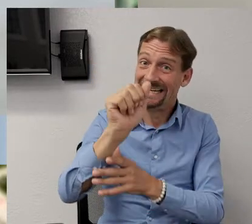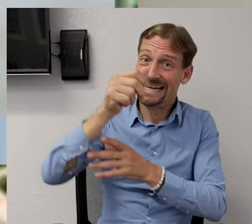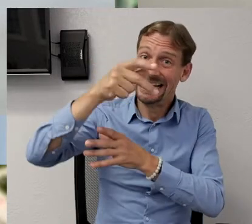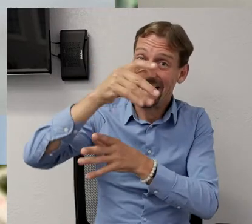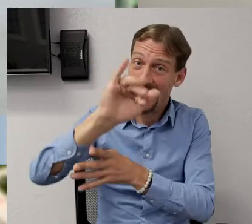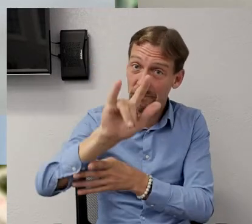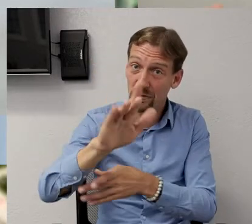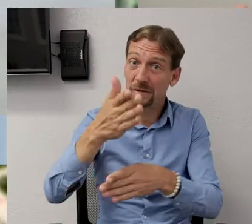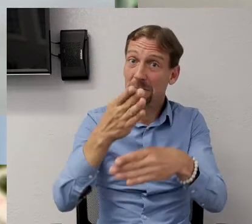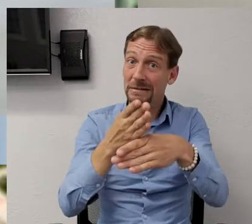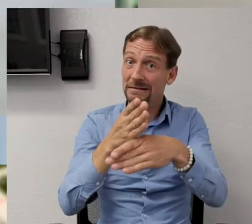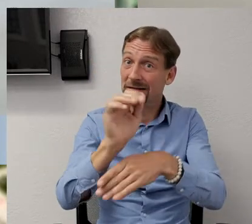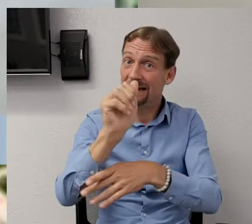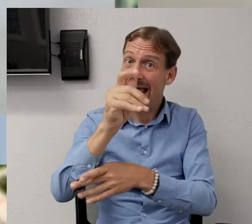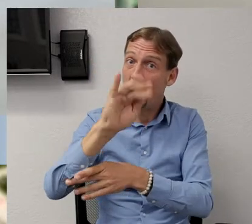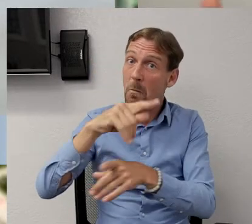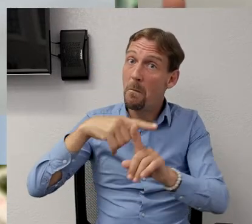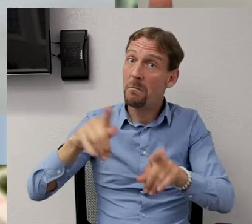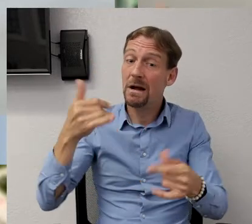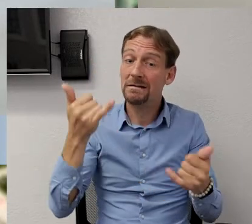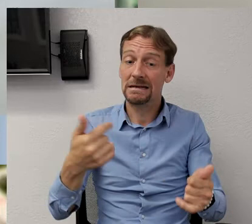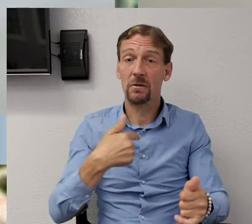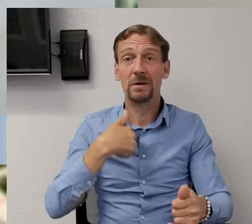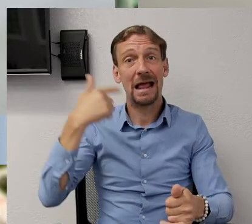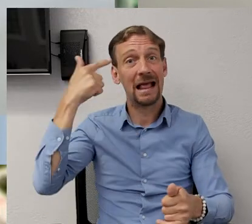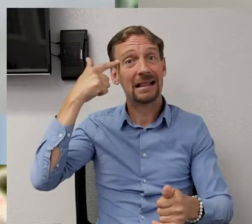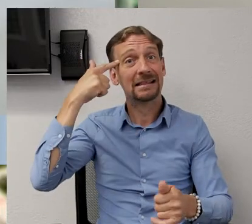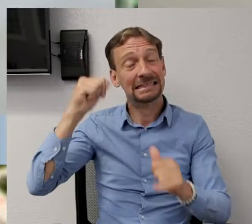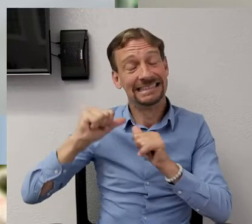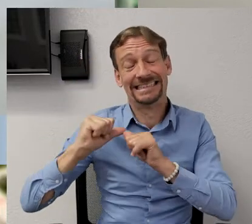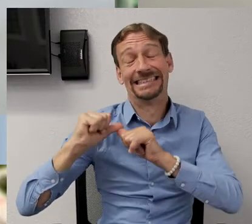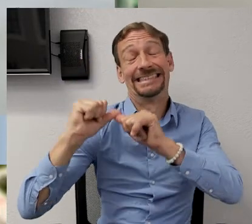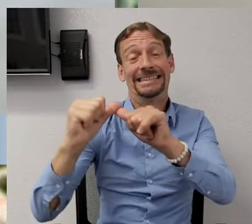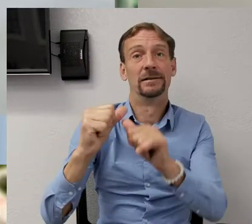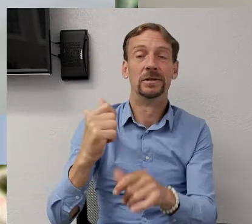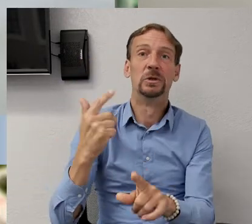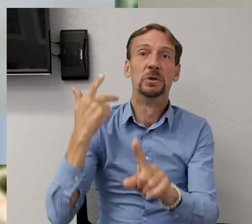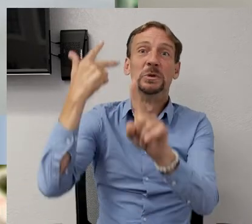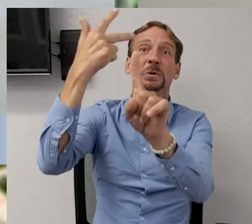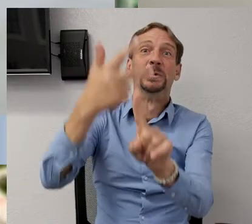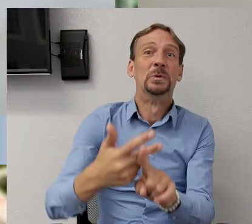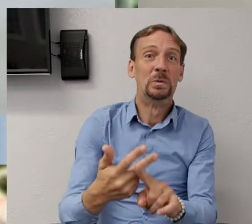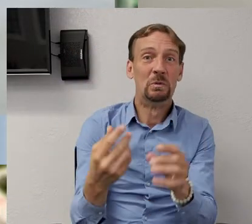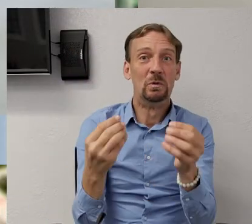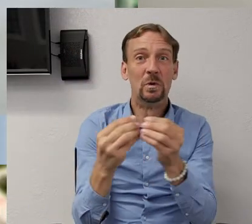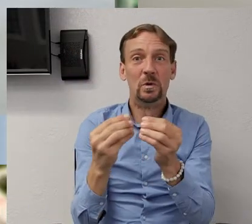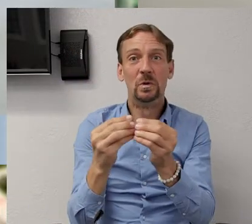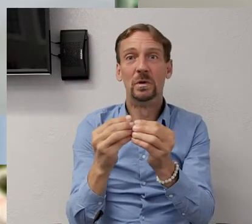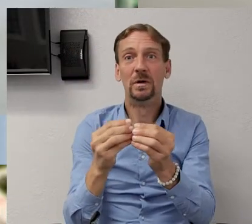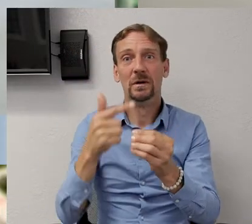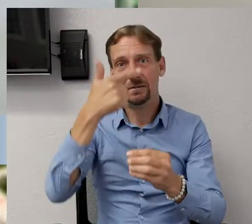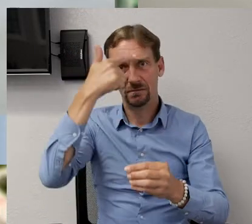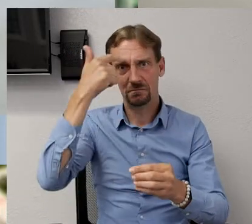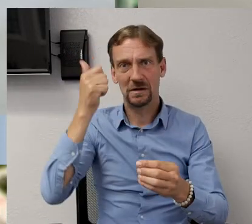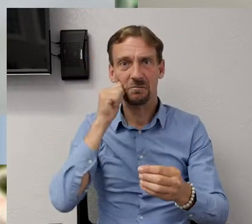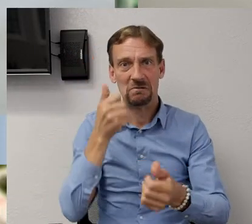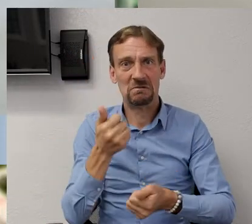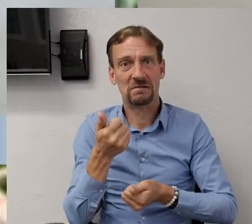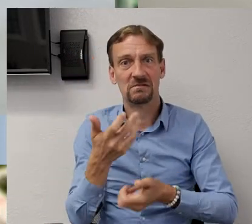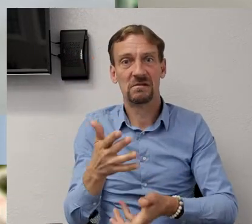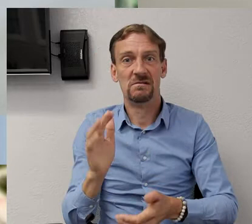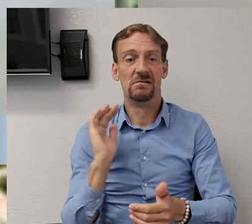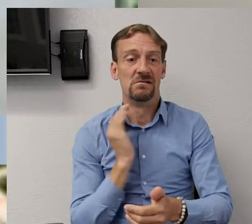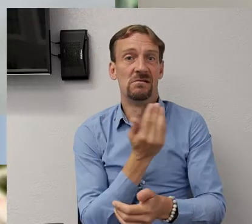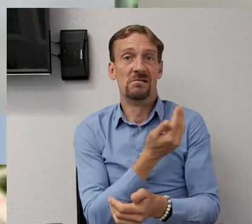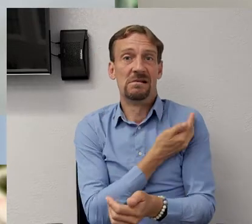of having to endure this for 3 more months and just the fatigue that would put on